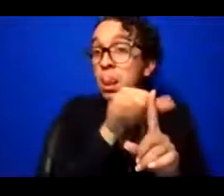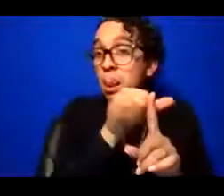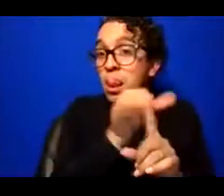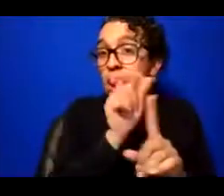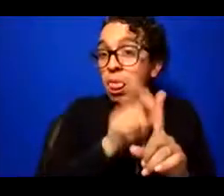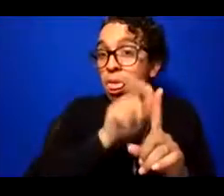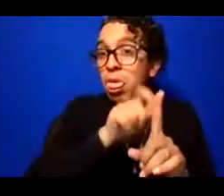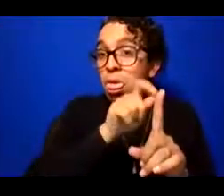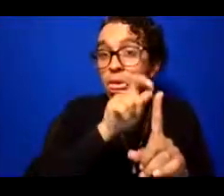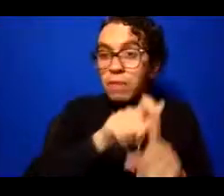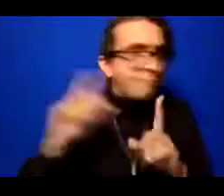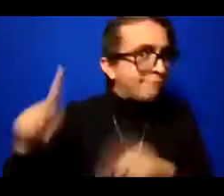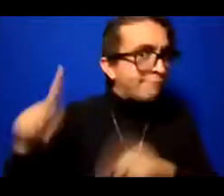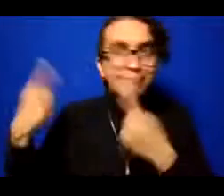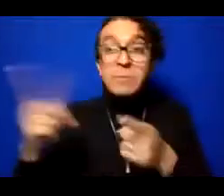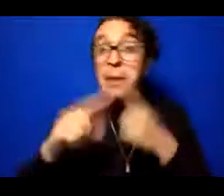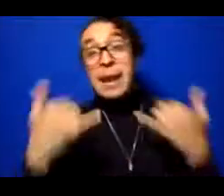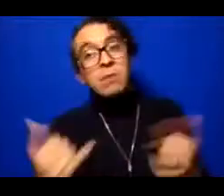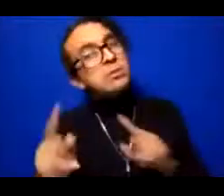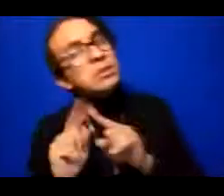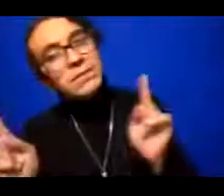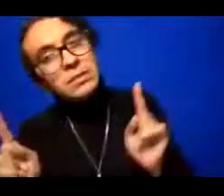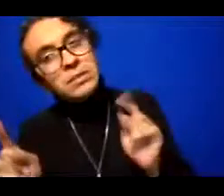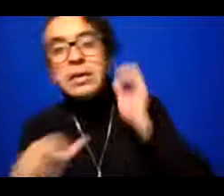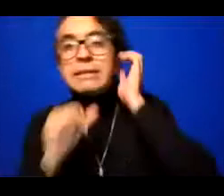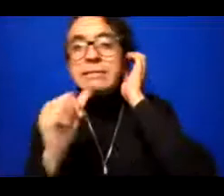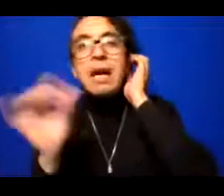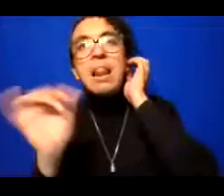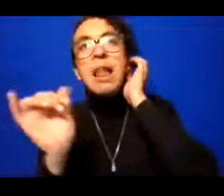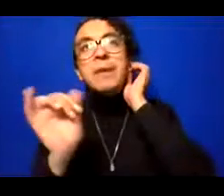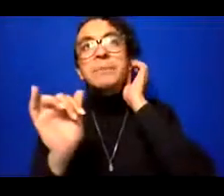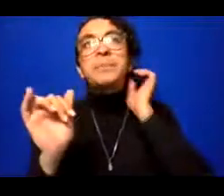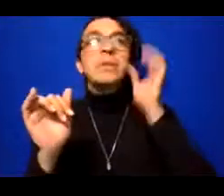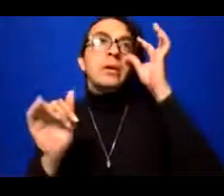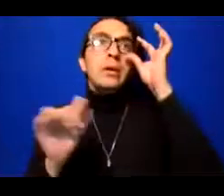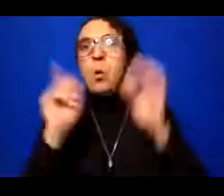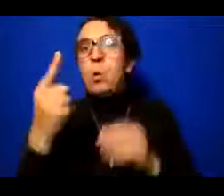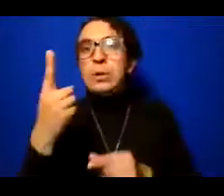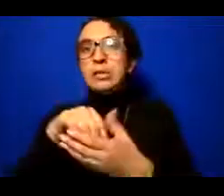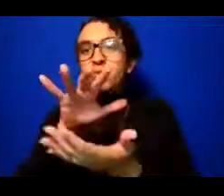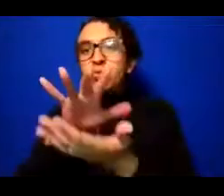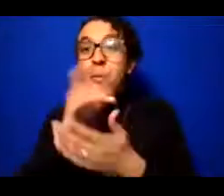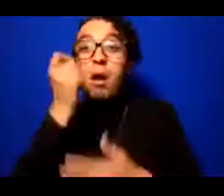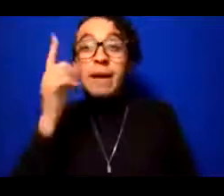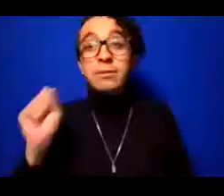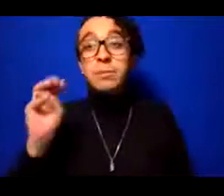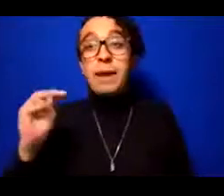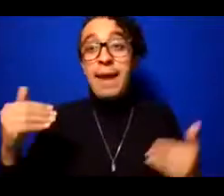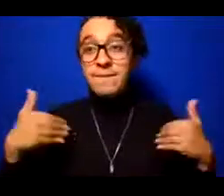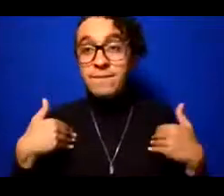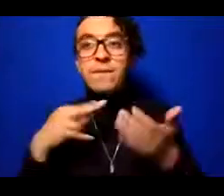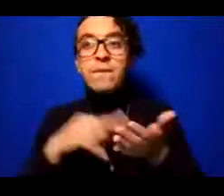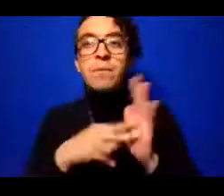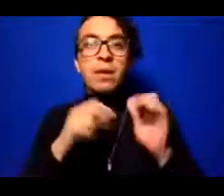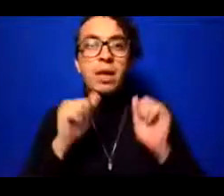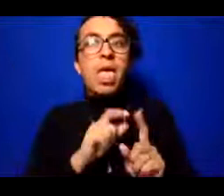but I think there's a different flavor of bullying now, where it's not just an individual or in the school setting, but because of social media, it can really be